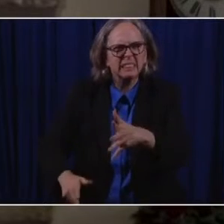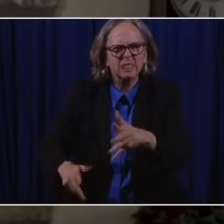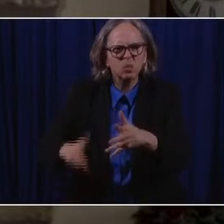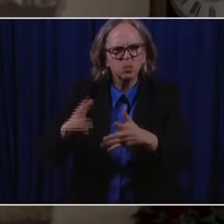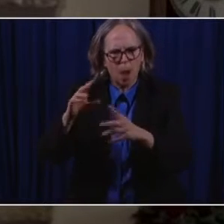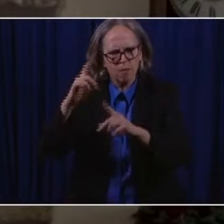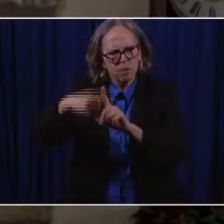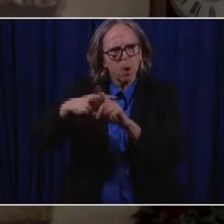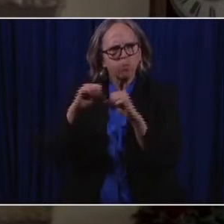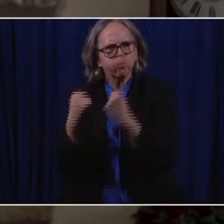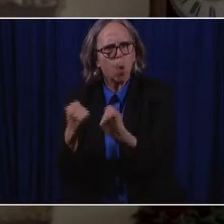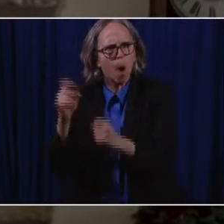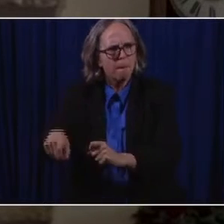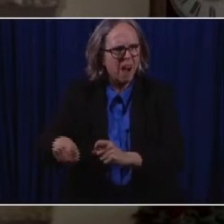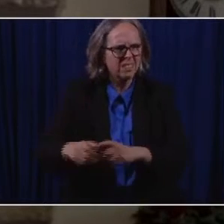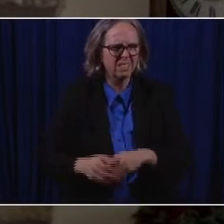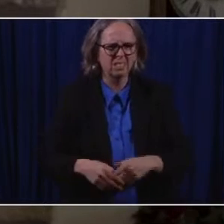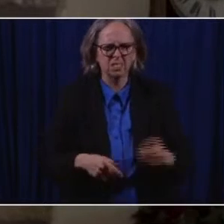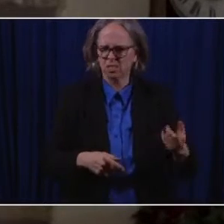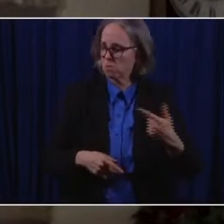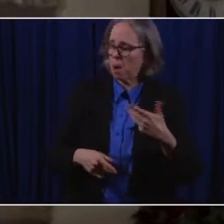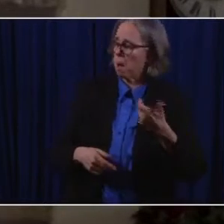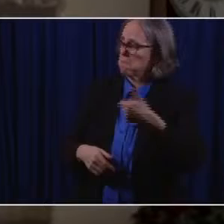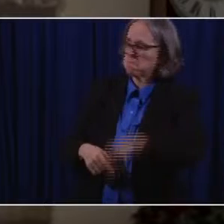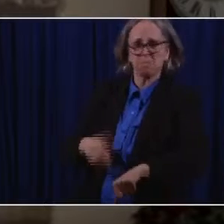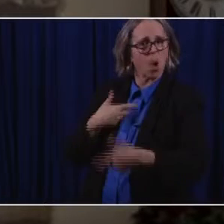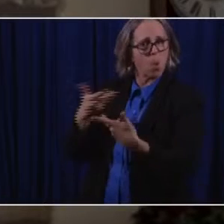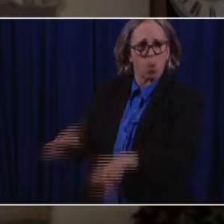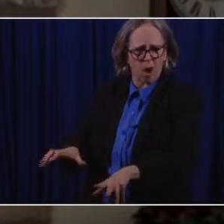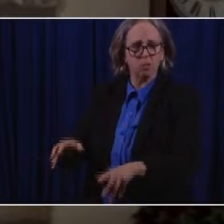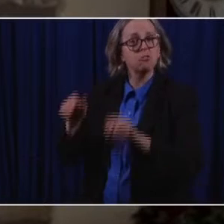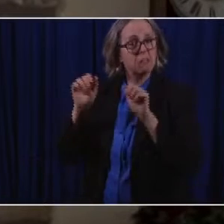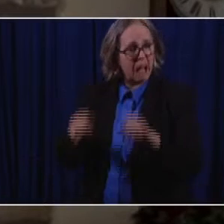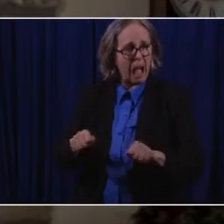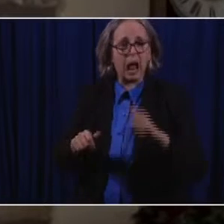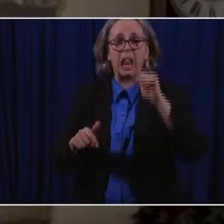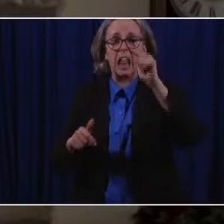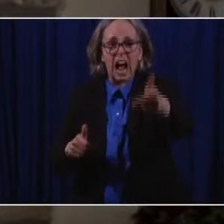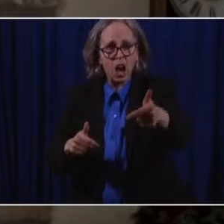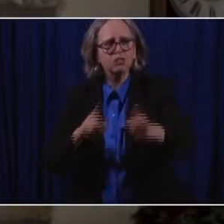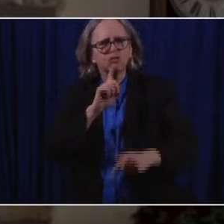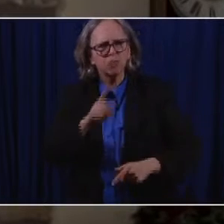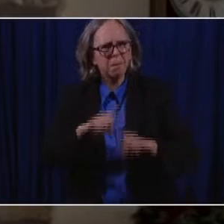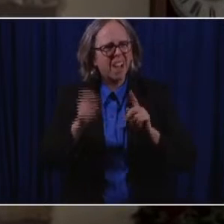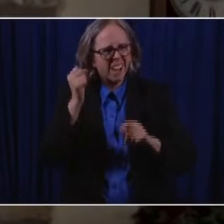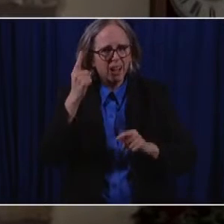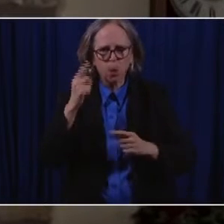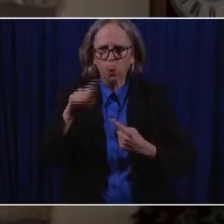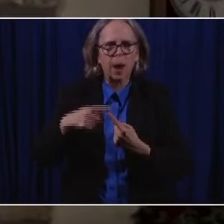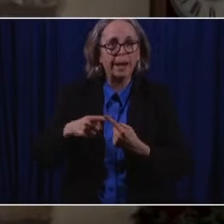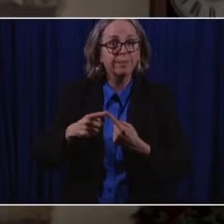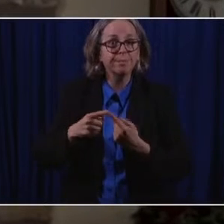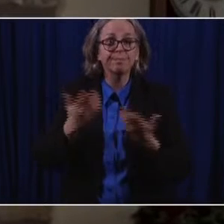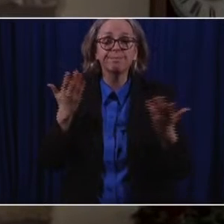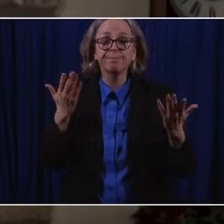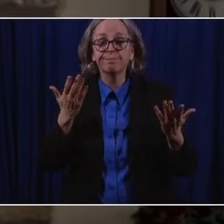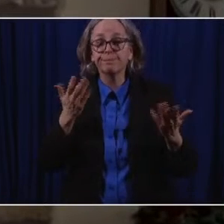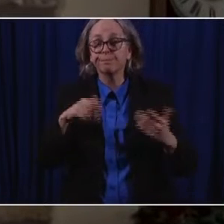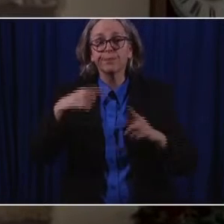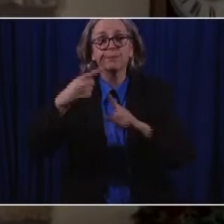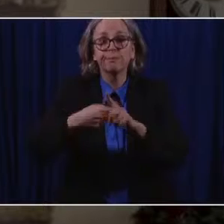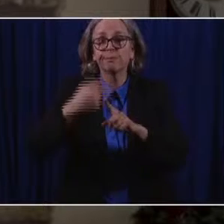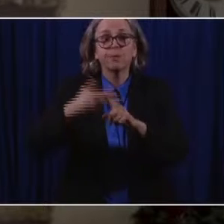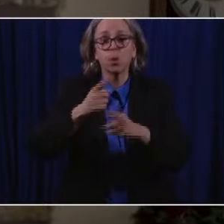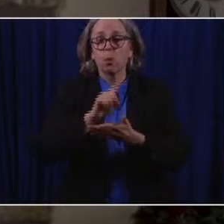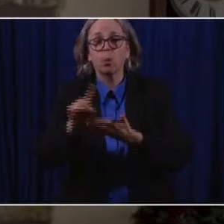declines today would have another opportunity. I don't know when that opportunity would be. And again, that's going to